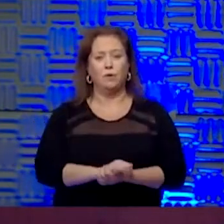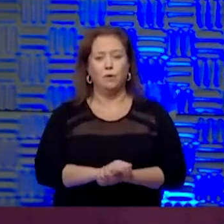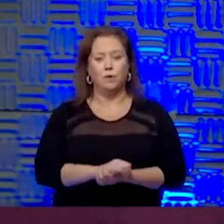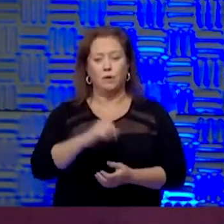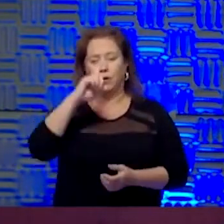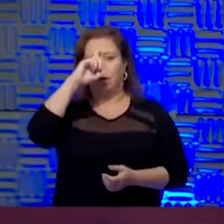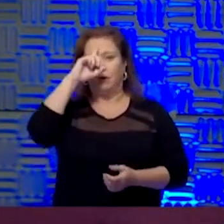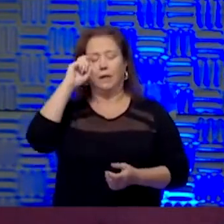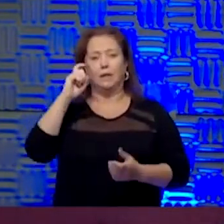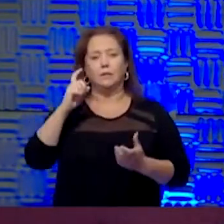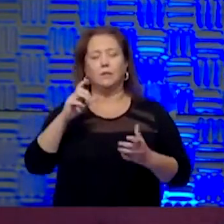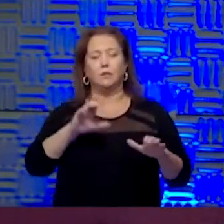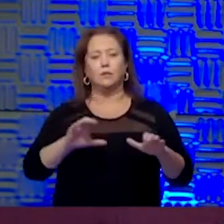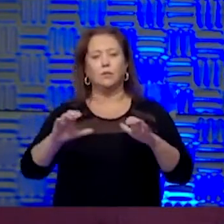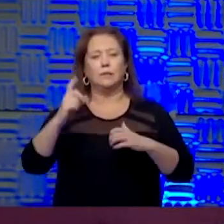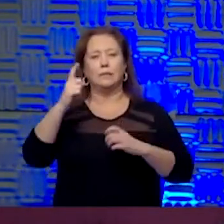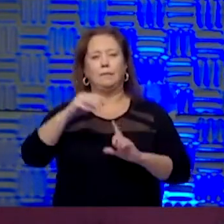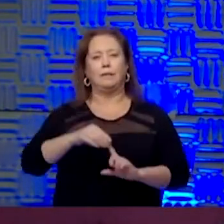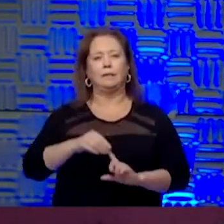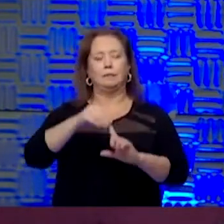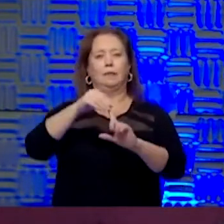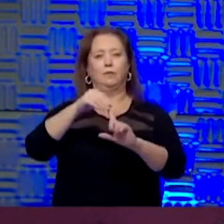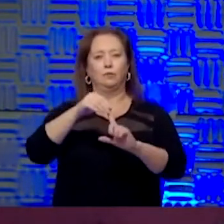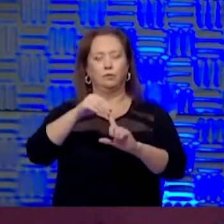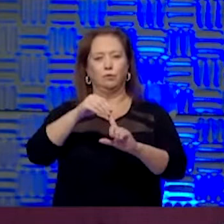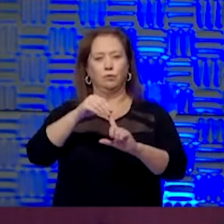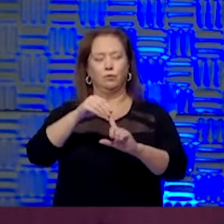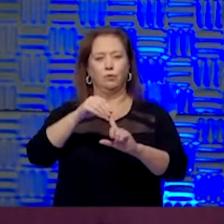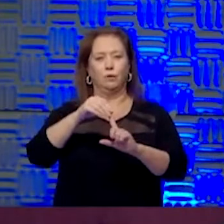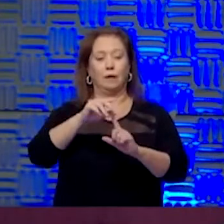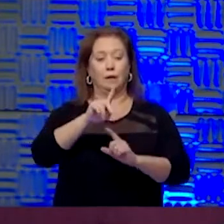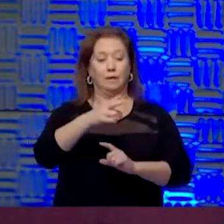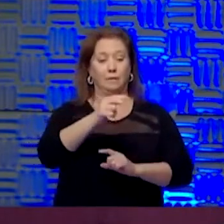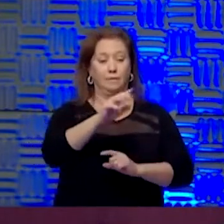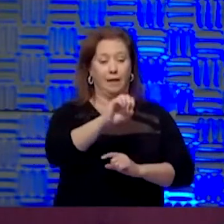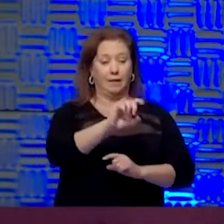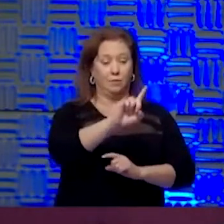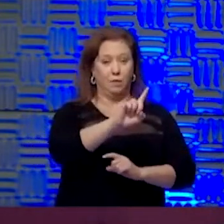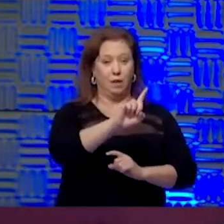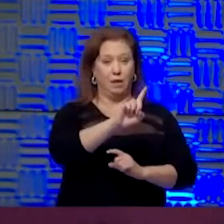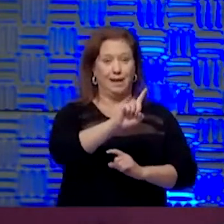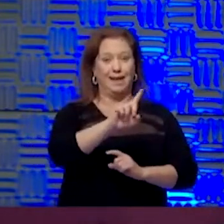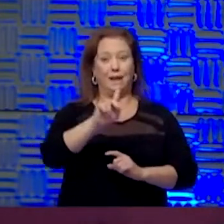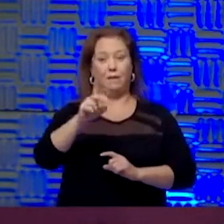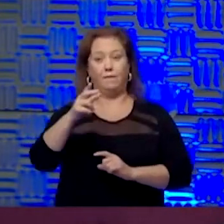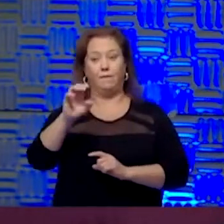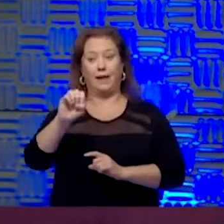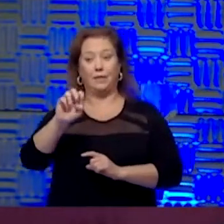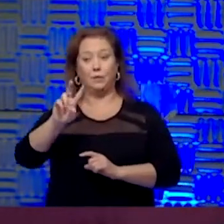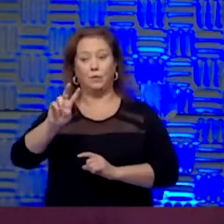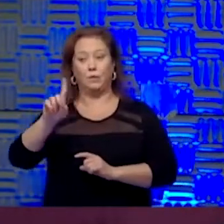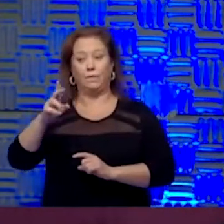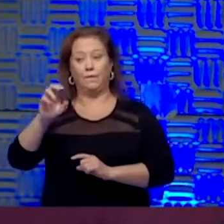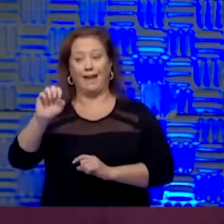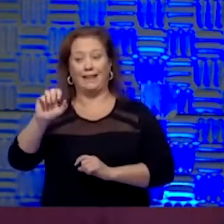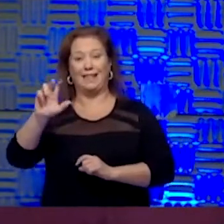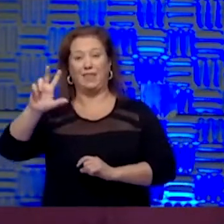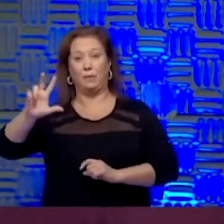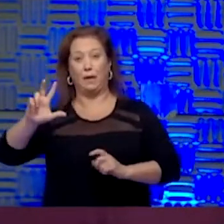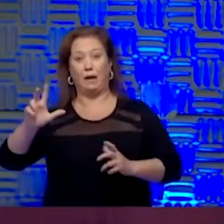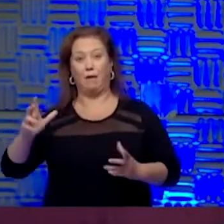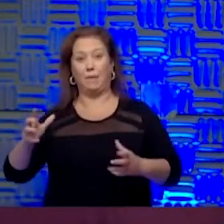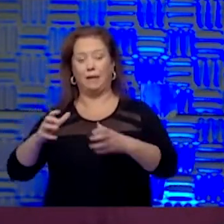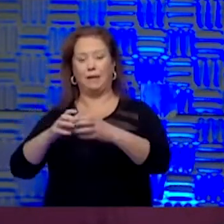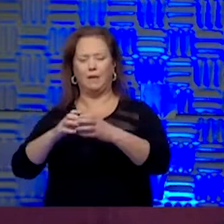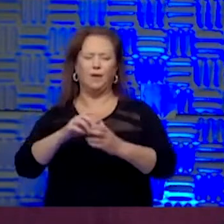because they're doing something very special. They've been through phase 1. They're now melding phase 2 and phase 3 trials. So phase 1 is